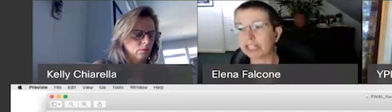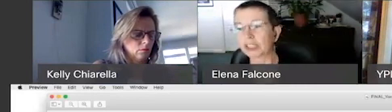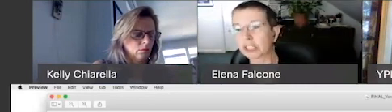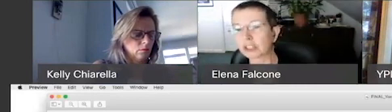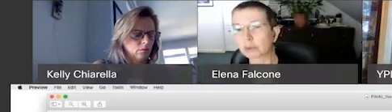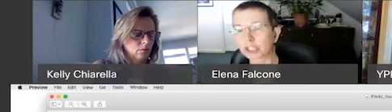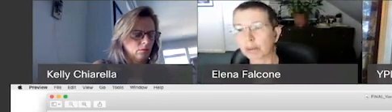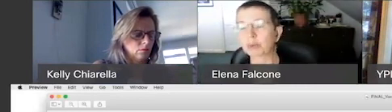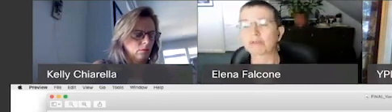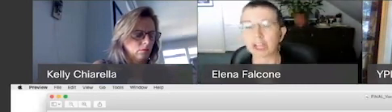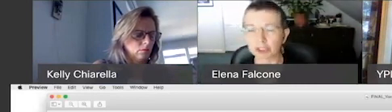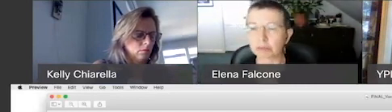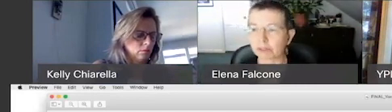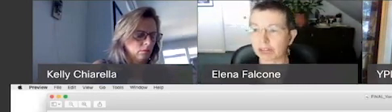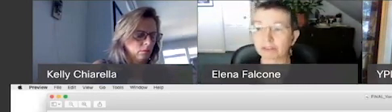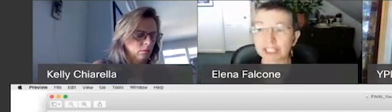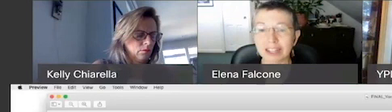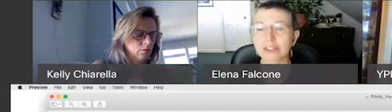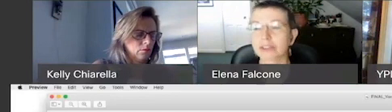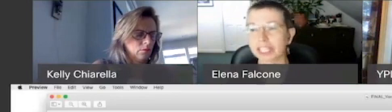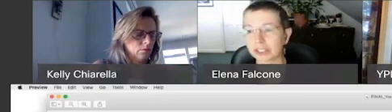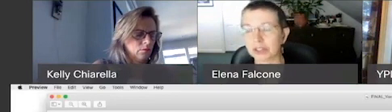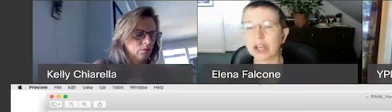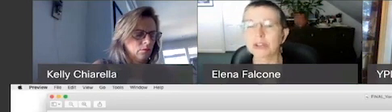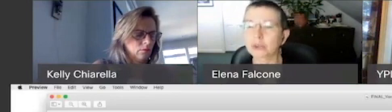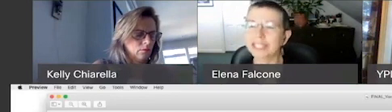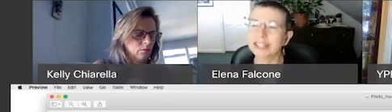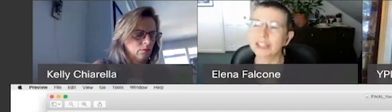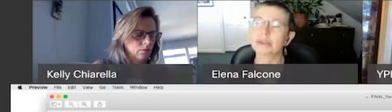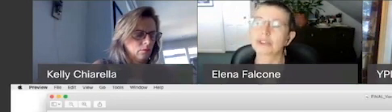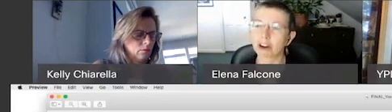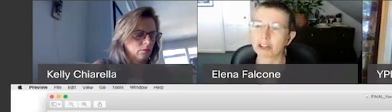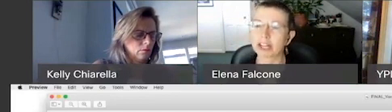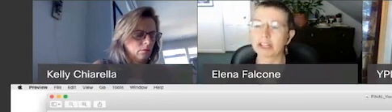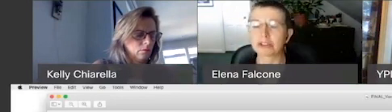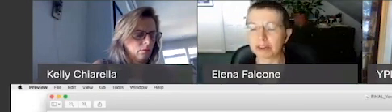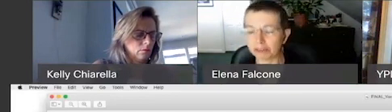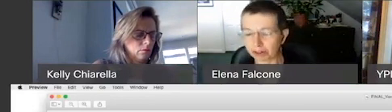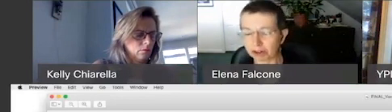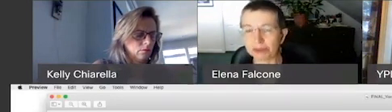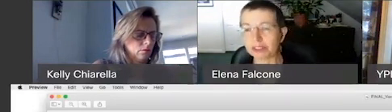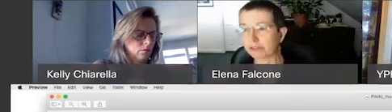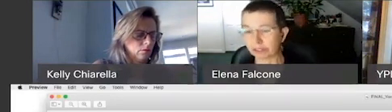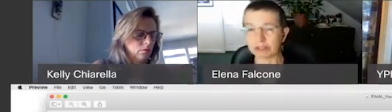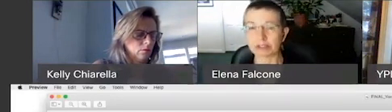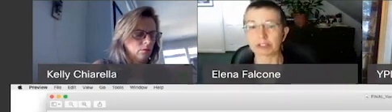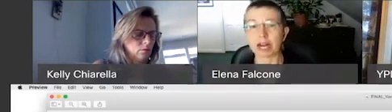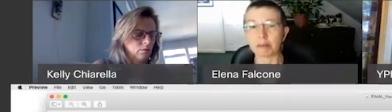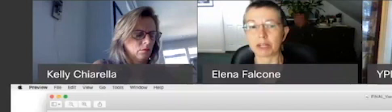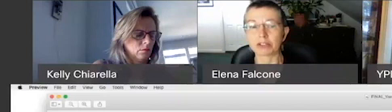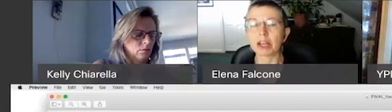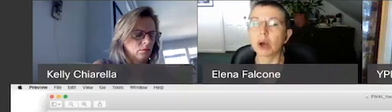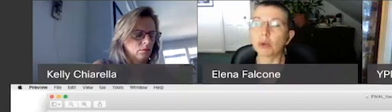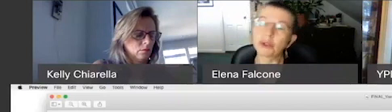provide free educational workshops. We regularly provide free consultations so we can get you started as you try to figure out